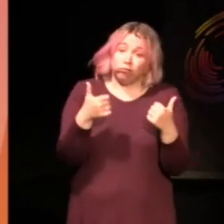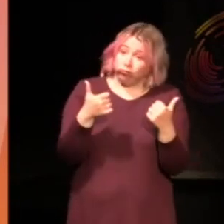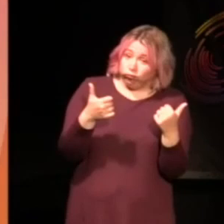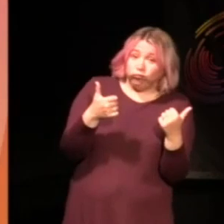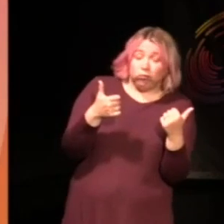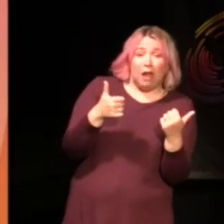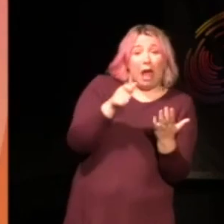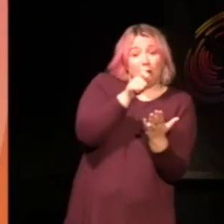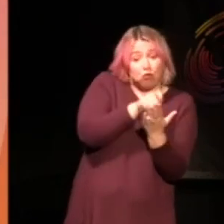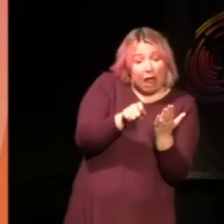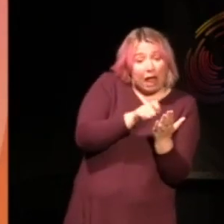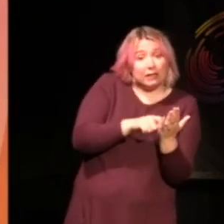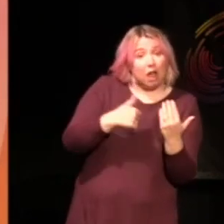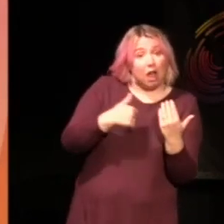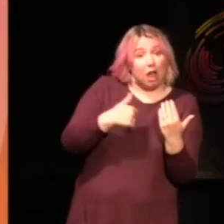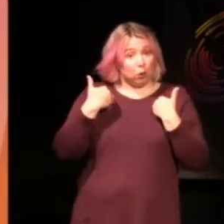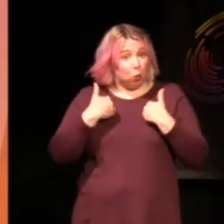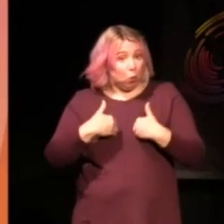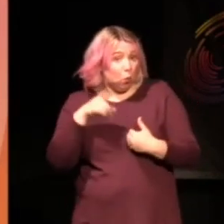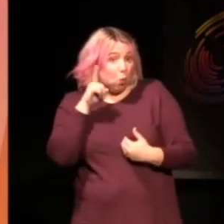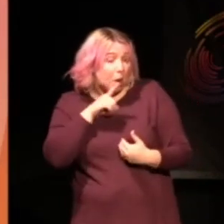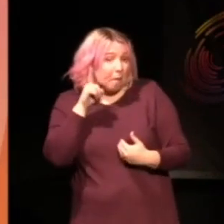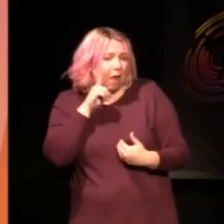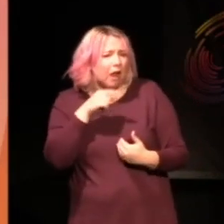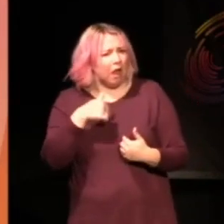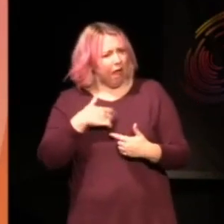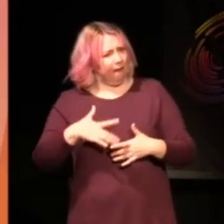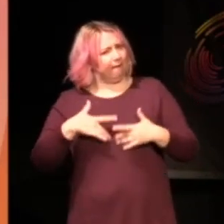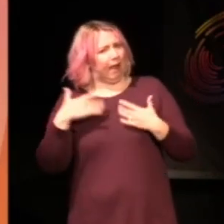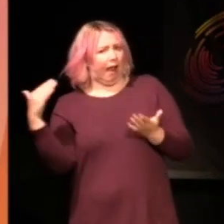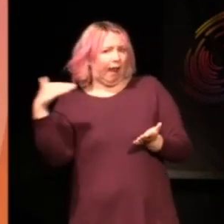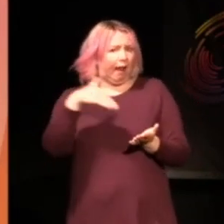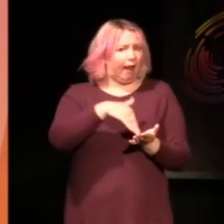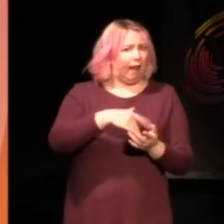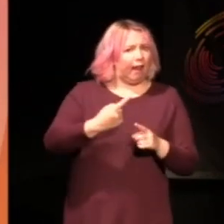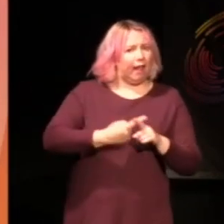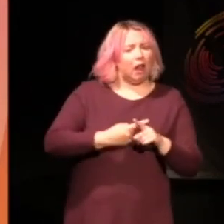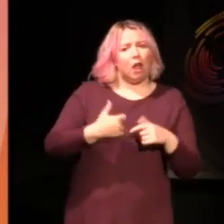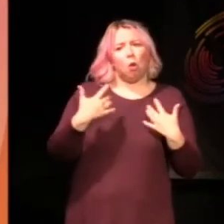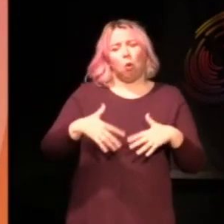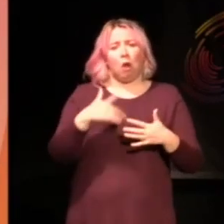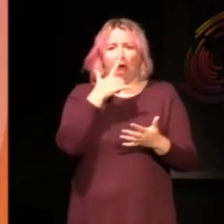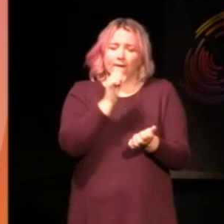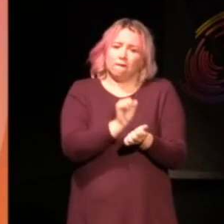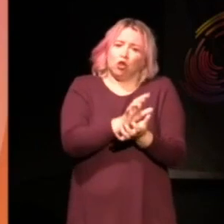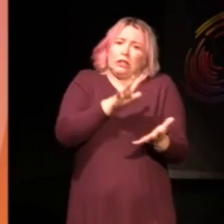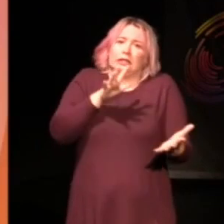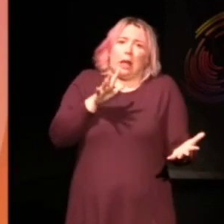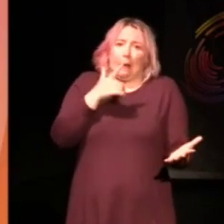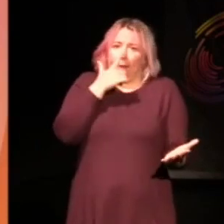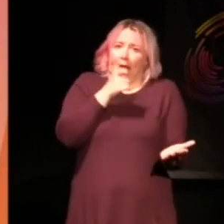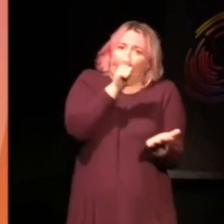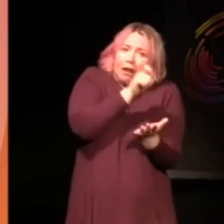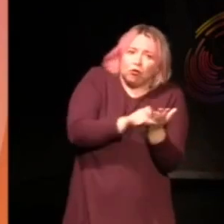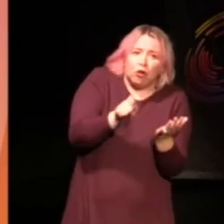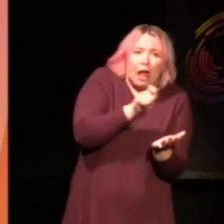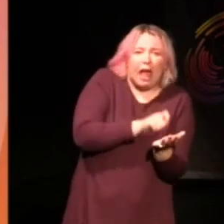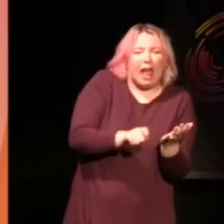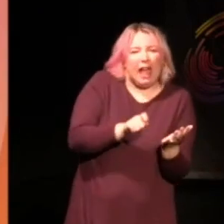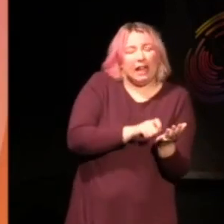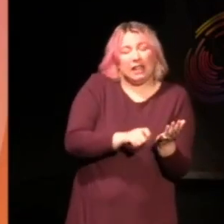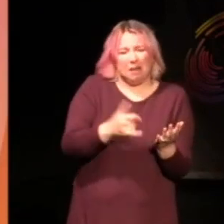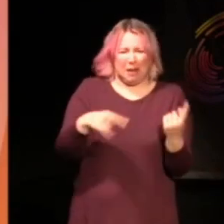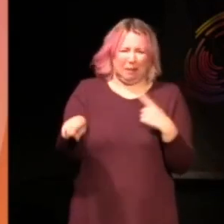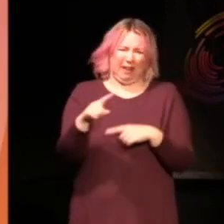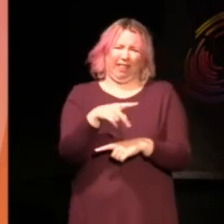as a woman, I found lots of freedoms in this country, which I will always appreciate. And I know this sounds like a cliche to many